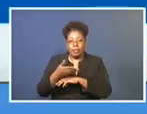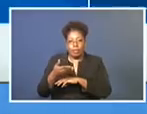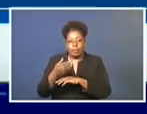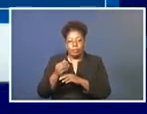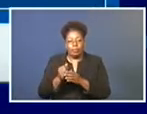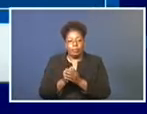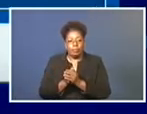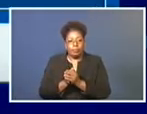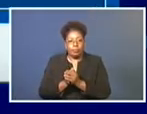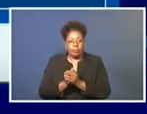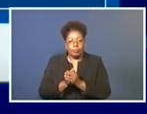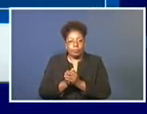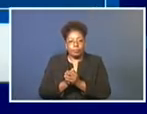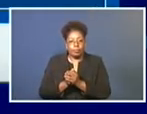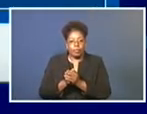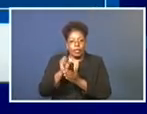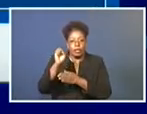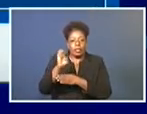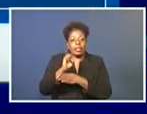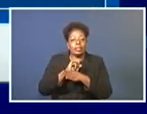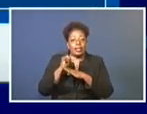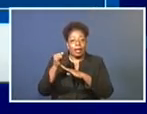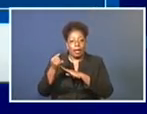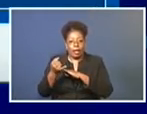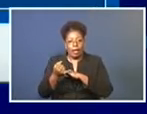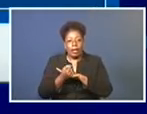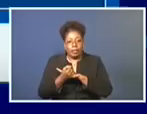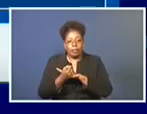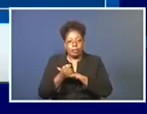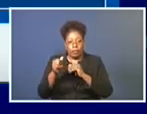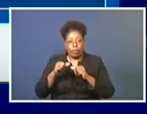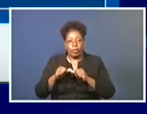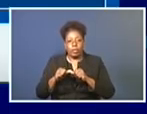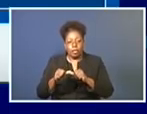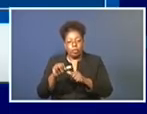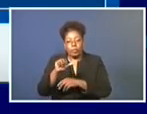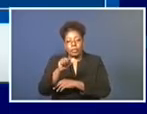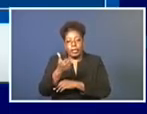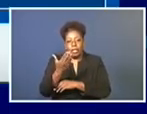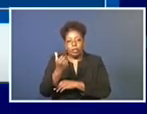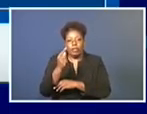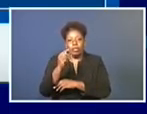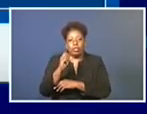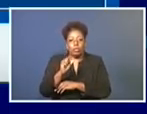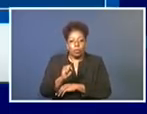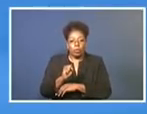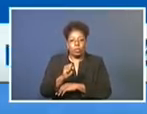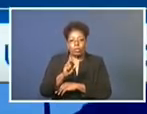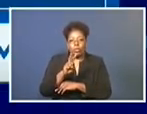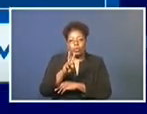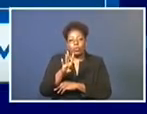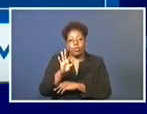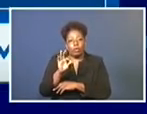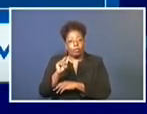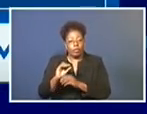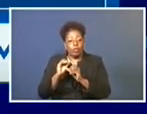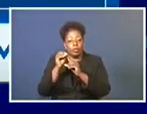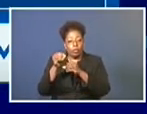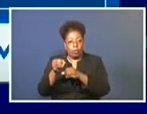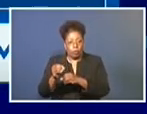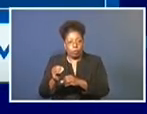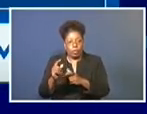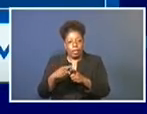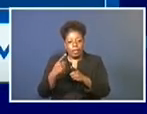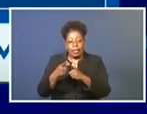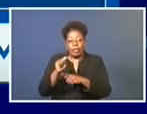4:10 in the afternoon in the southeastern islands. That easterly flow will continue at 10 to 15 knots with the wave heights 2 to 4 feet over the ocean. And then